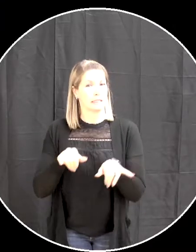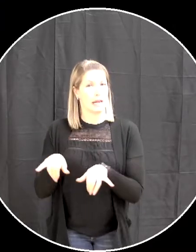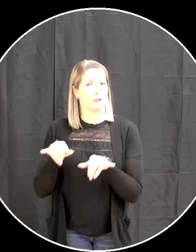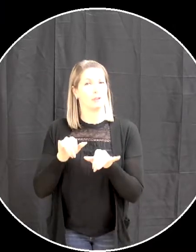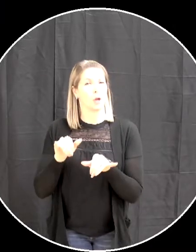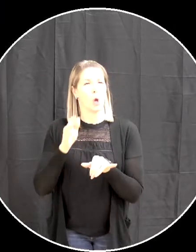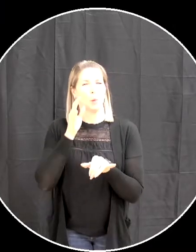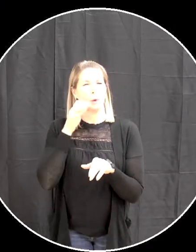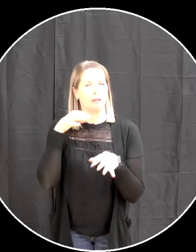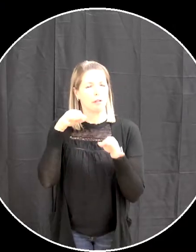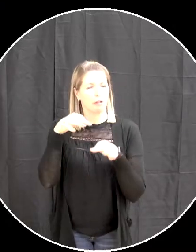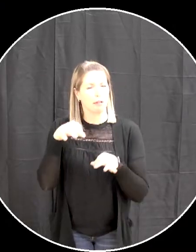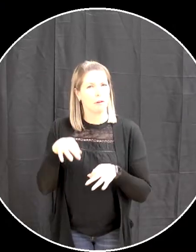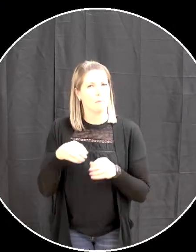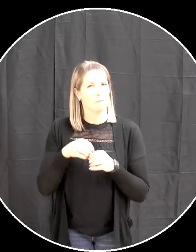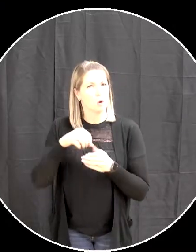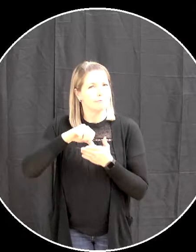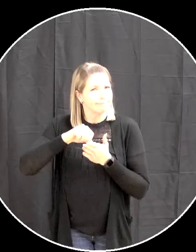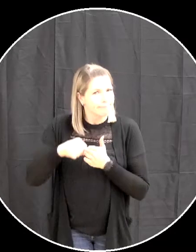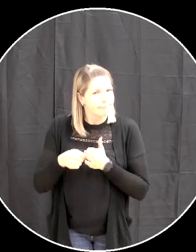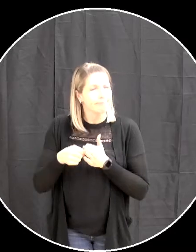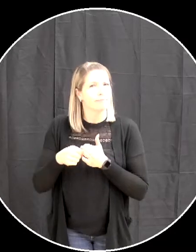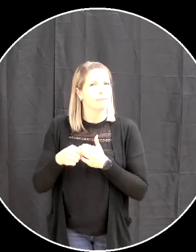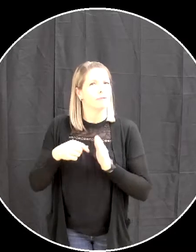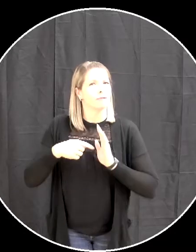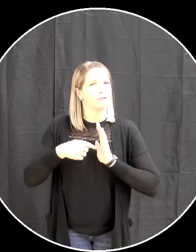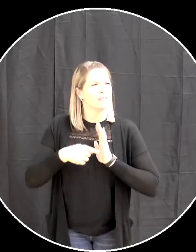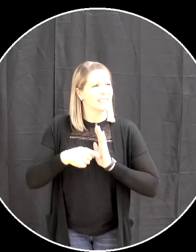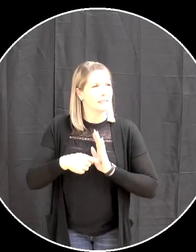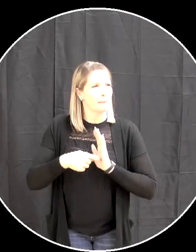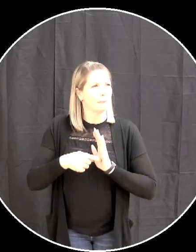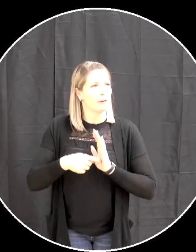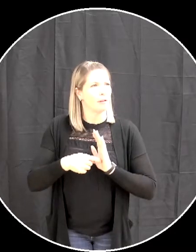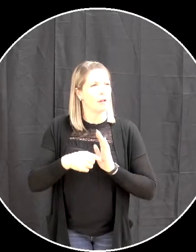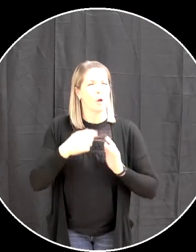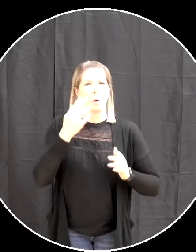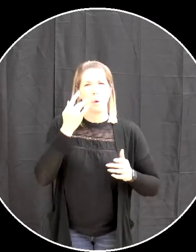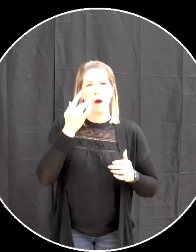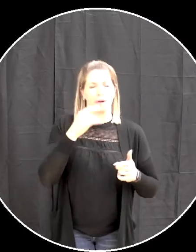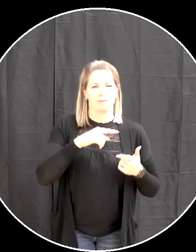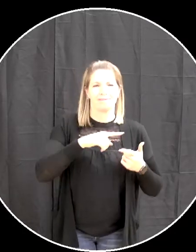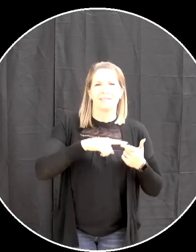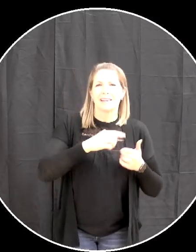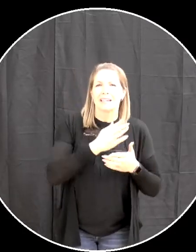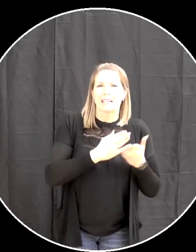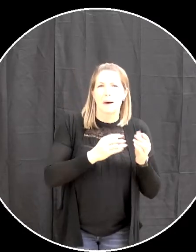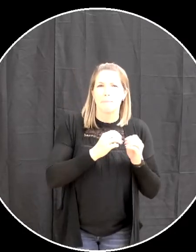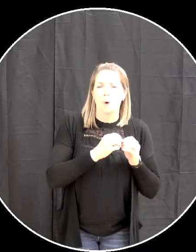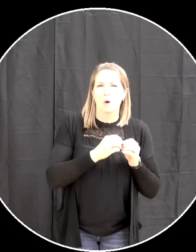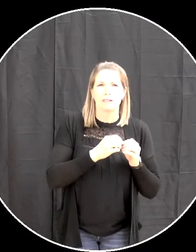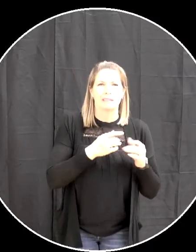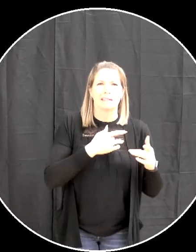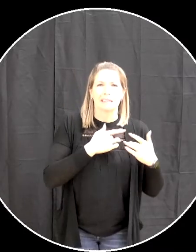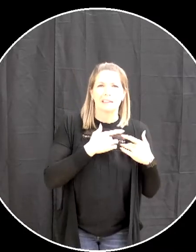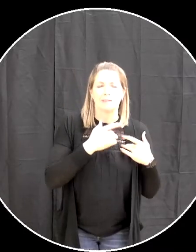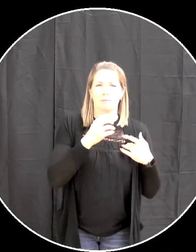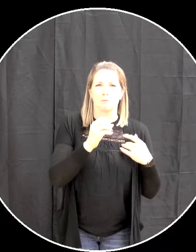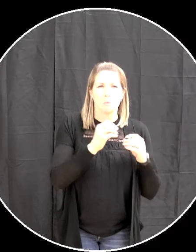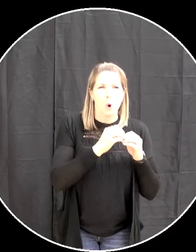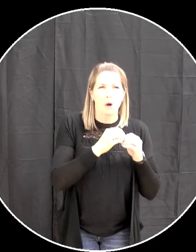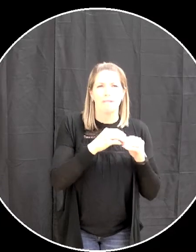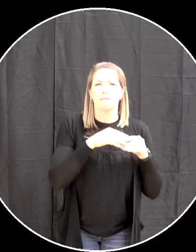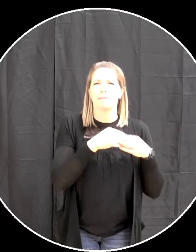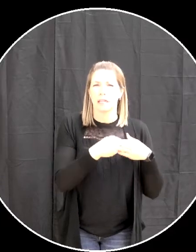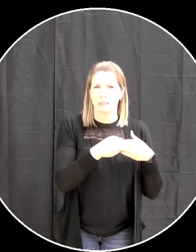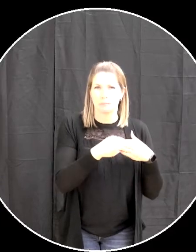the areas of emphasis. So the areas that we focused on a little bit more because they're more significant or more subjective. And then